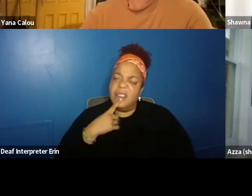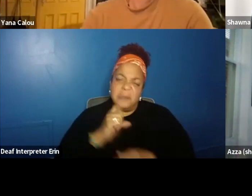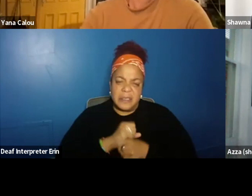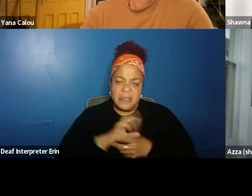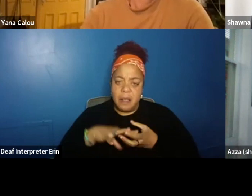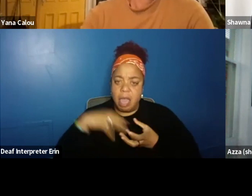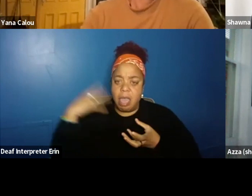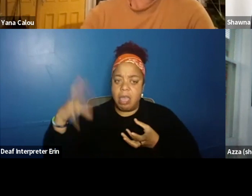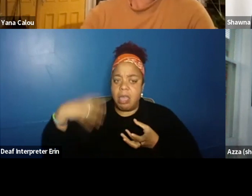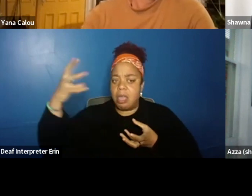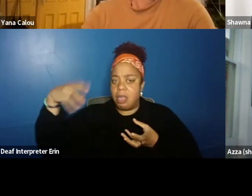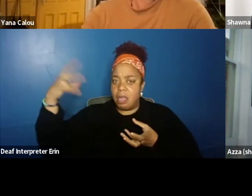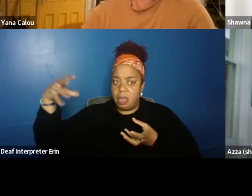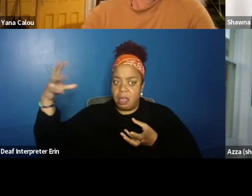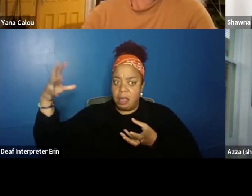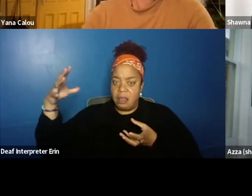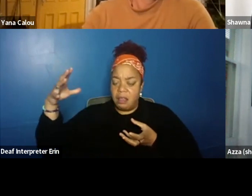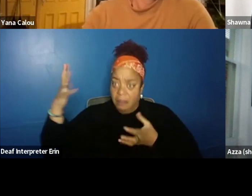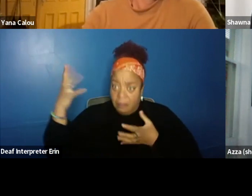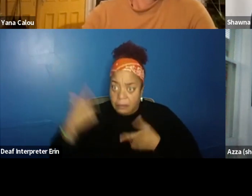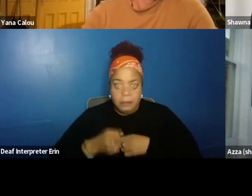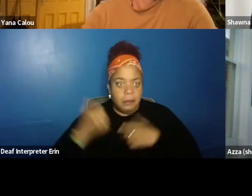and mass disablement that it has generated.